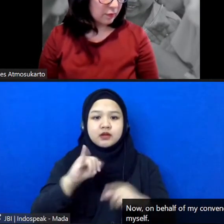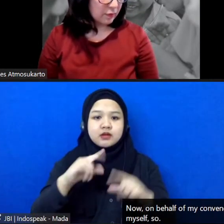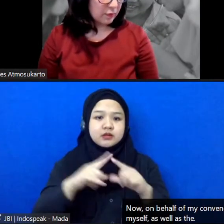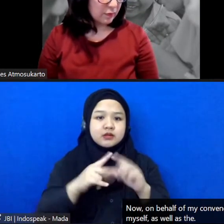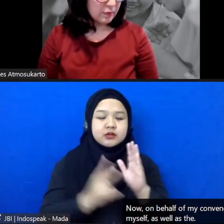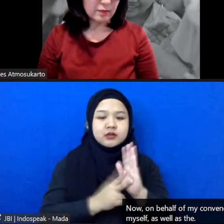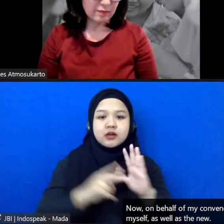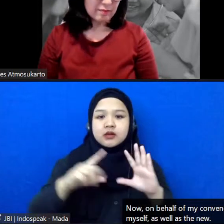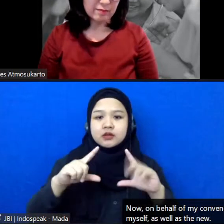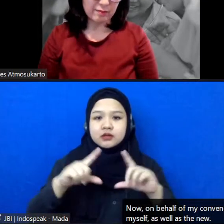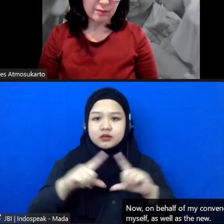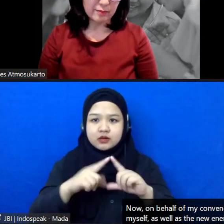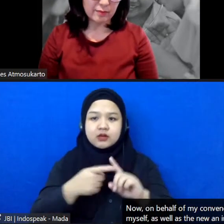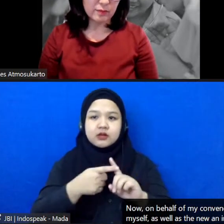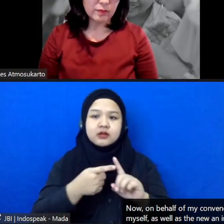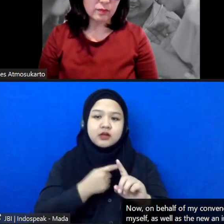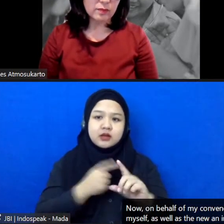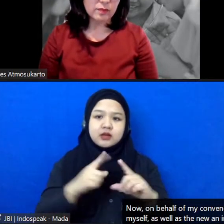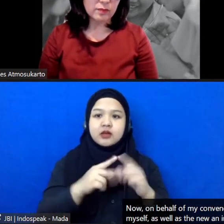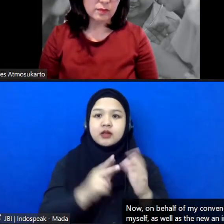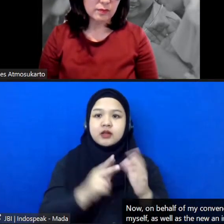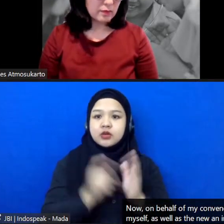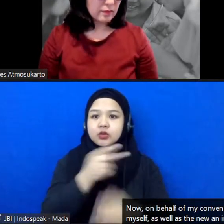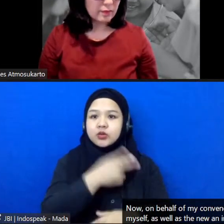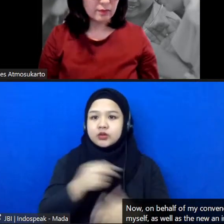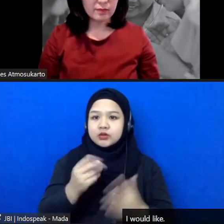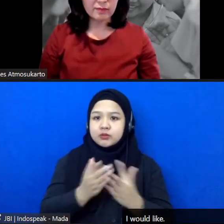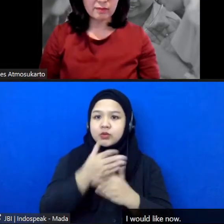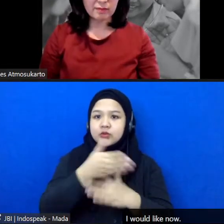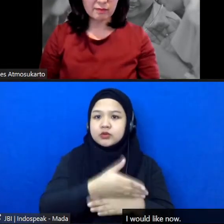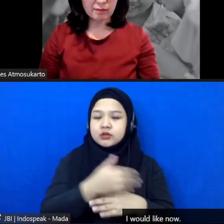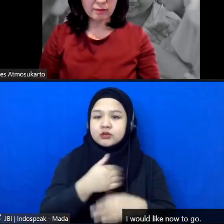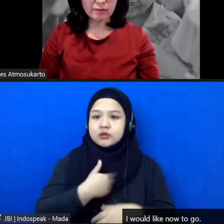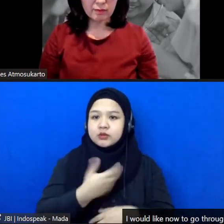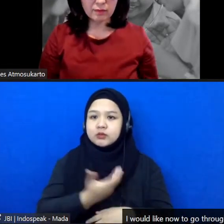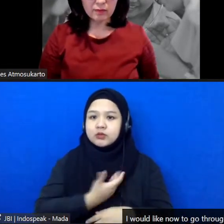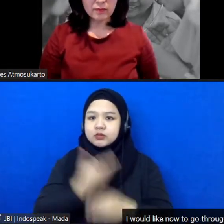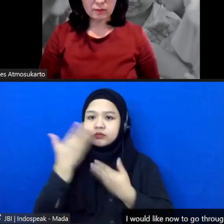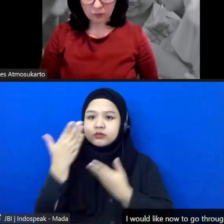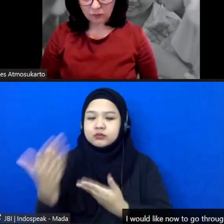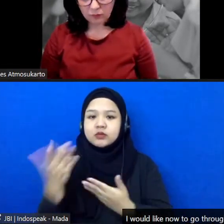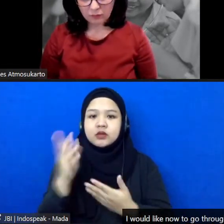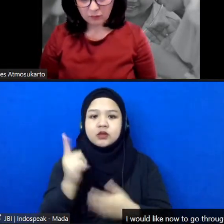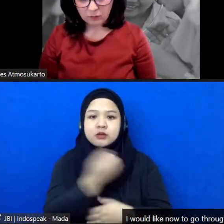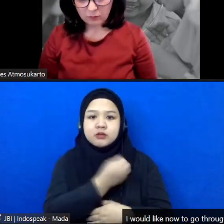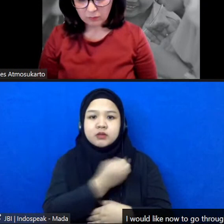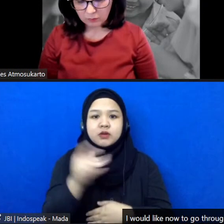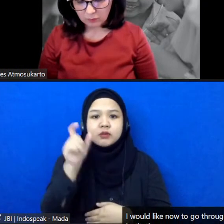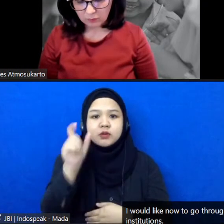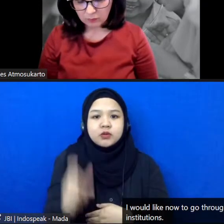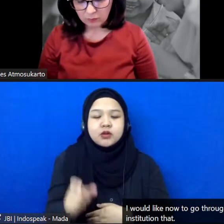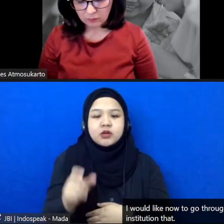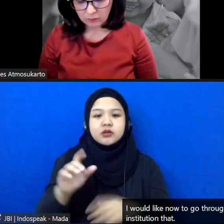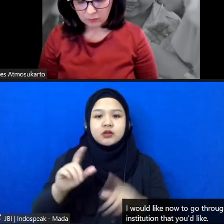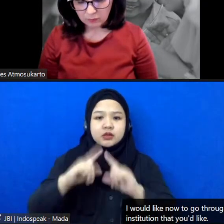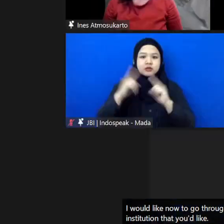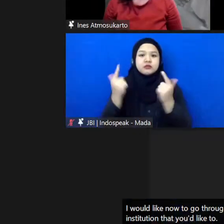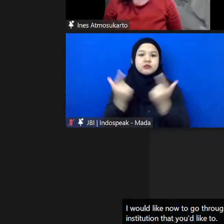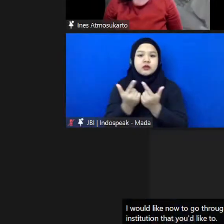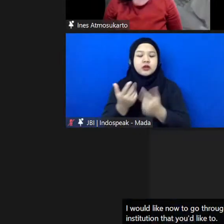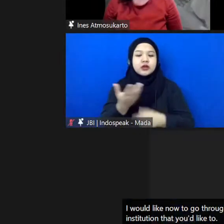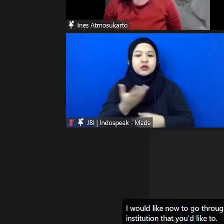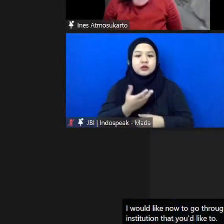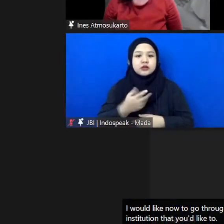the ANU Indonesia project, I would like now to go through a list of people and institutions that we would like